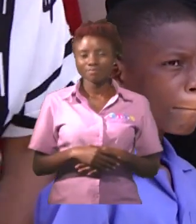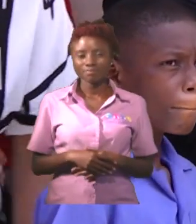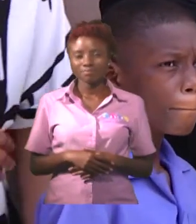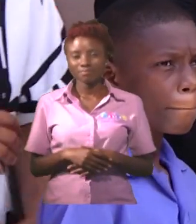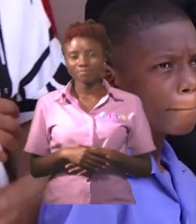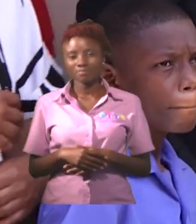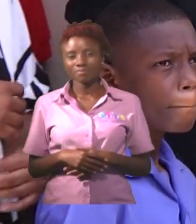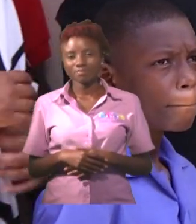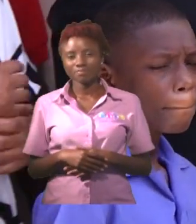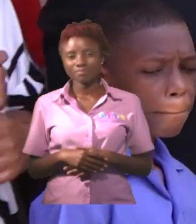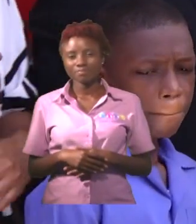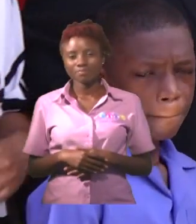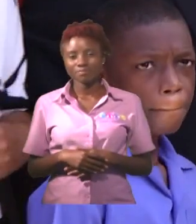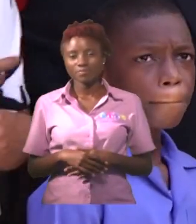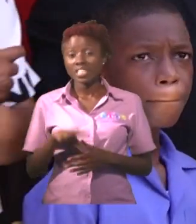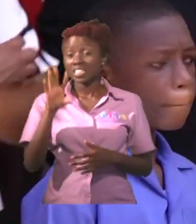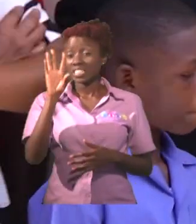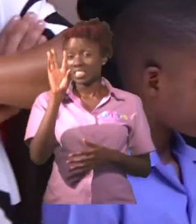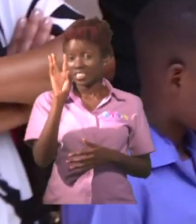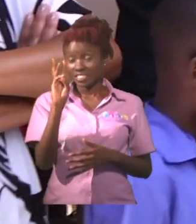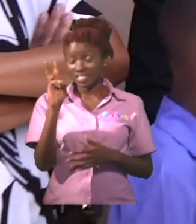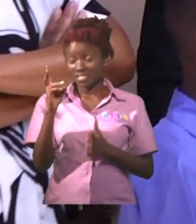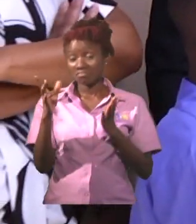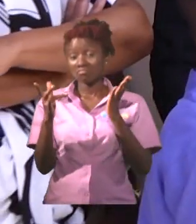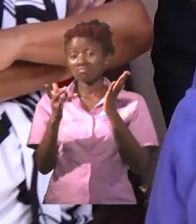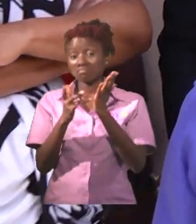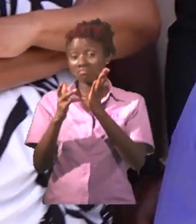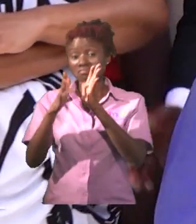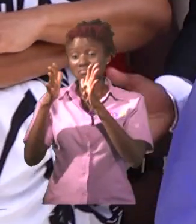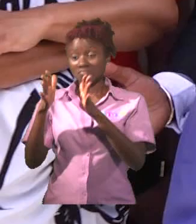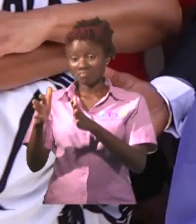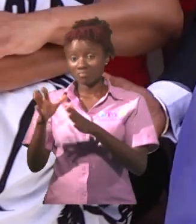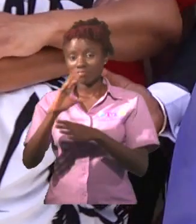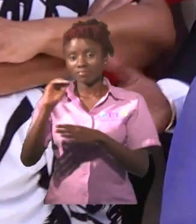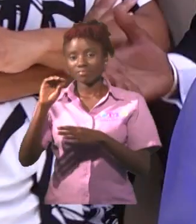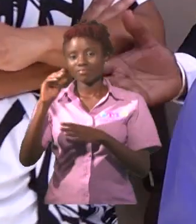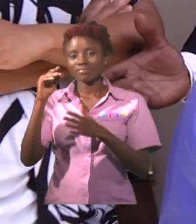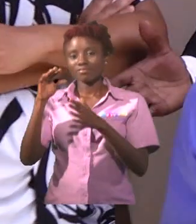project. Six technicians and students were trained in the maintenance